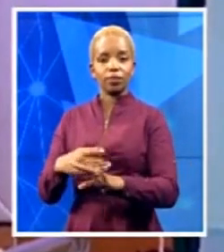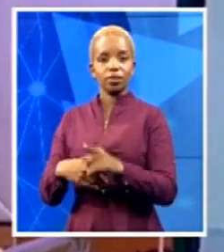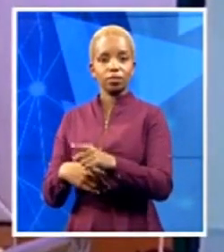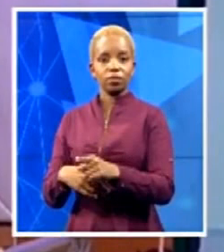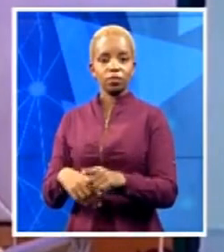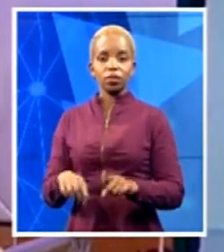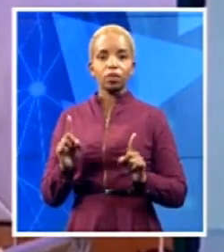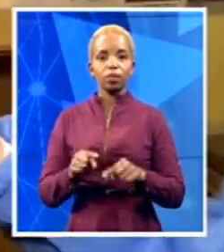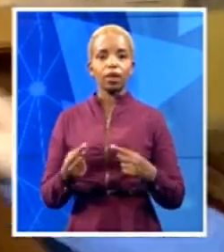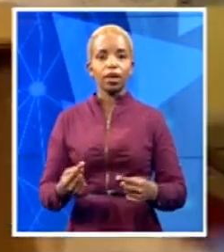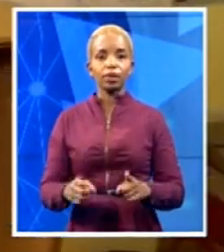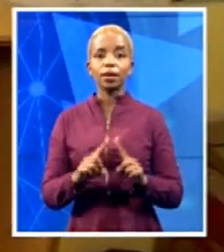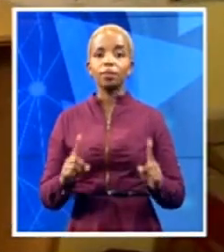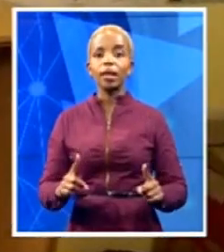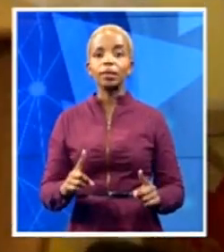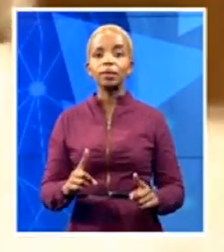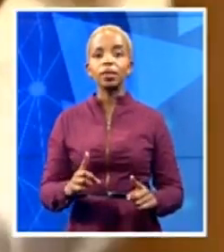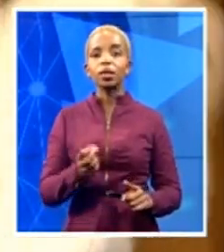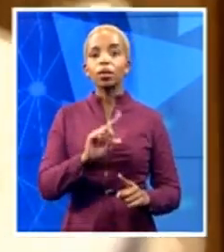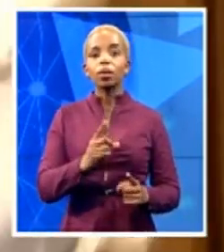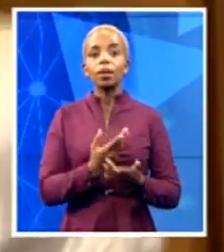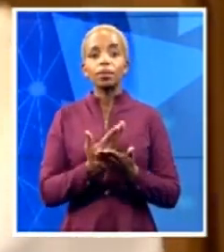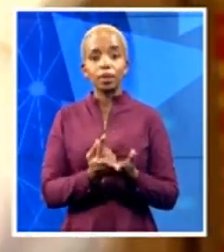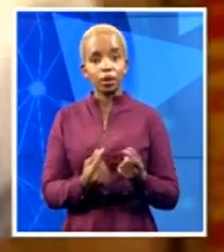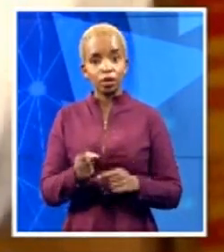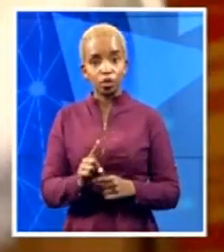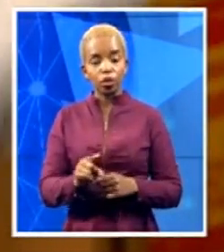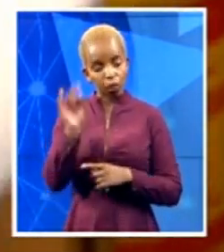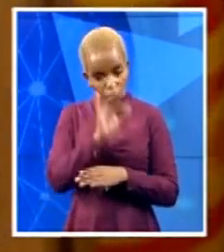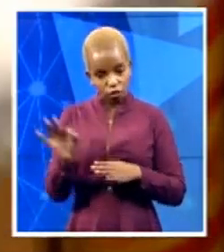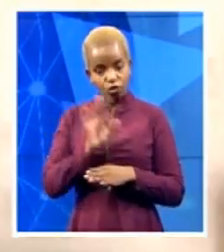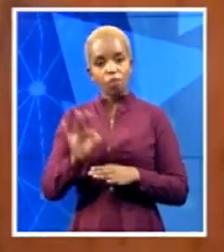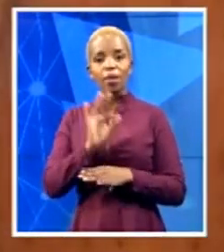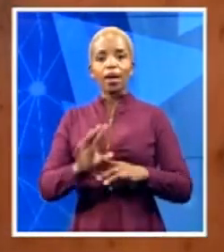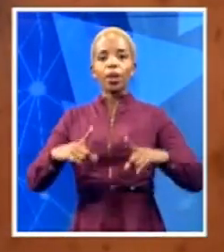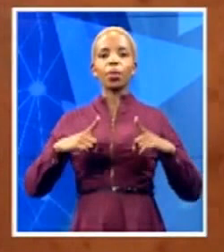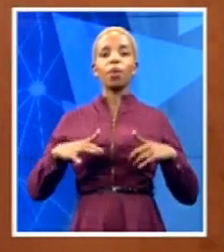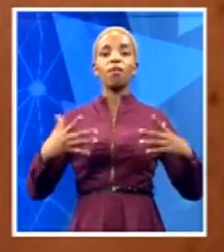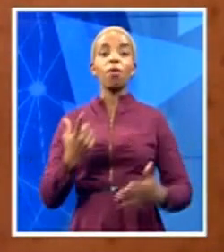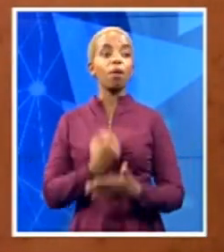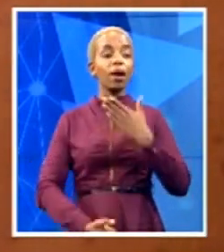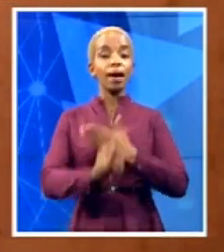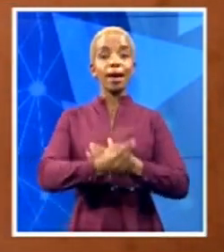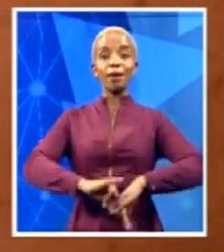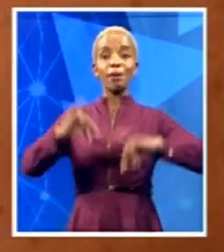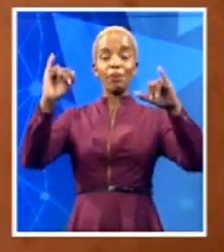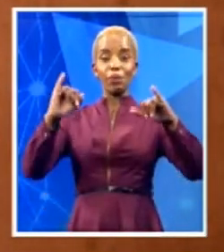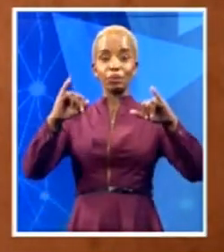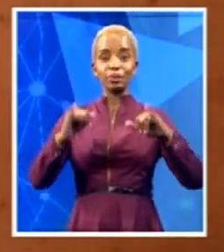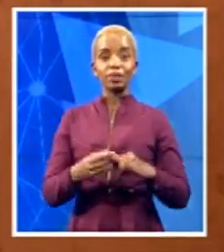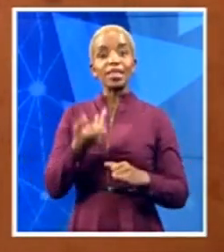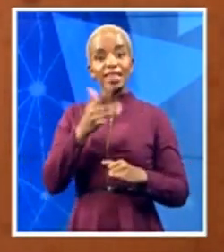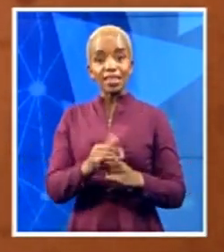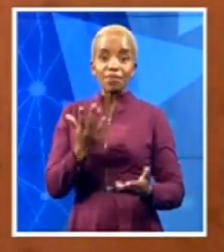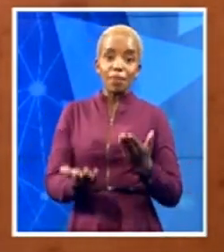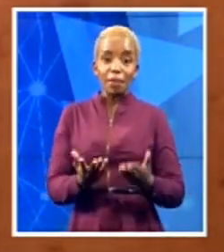trying that, can we plan for a worst-case scenario? Can we plan for a scenario where we're going to be in this thing for 6 months? What does it look like? We can't keep